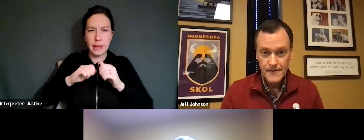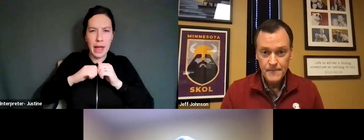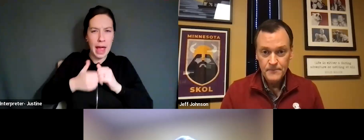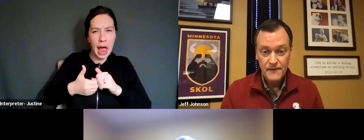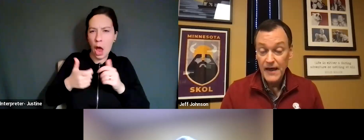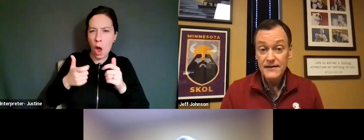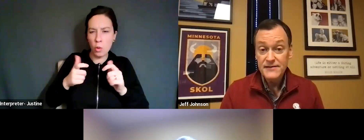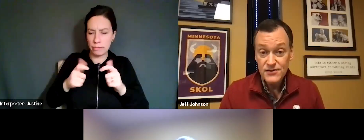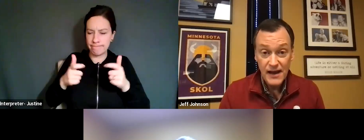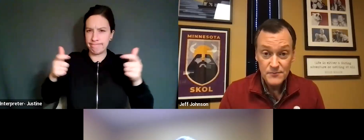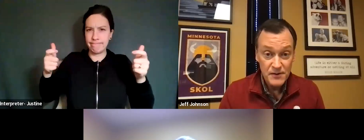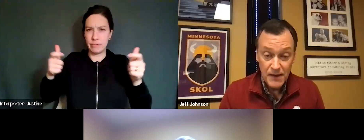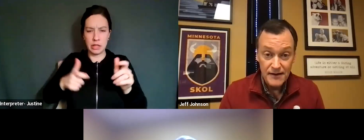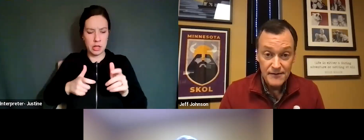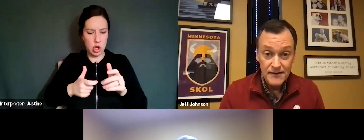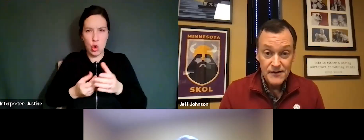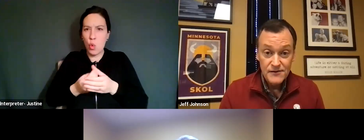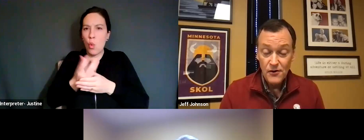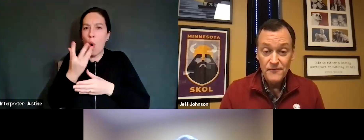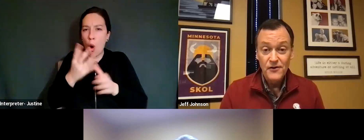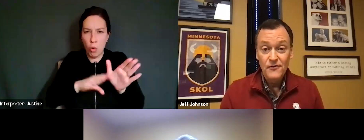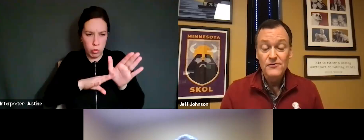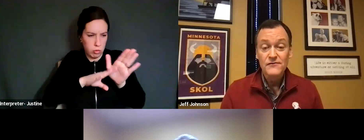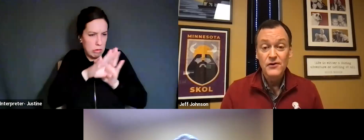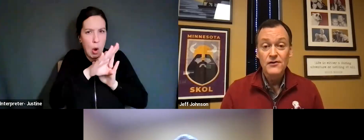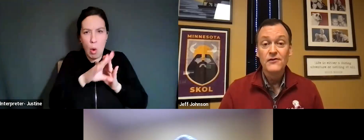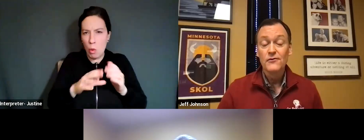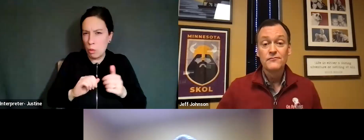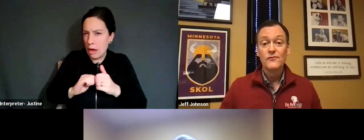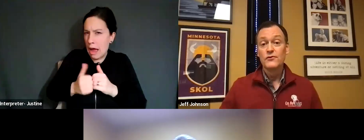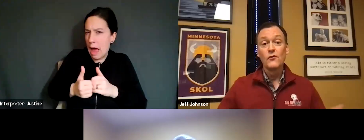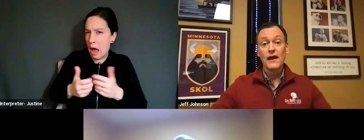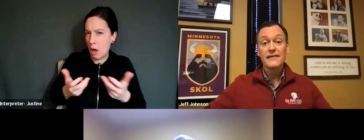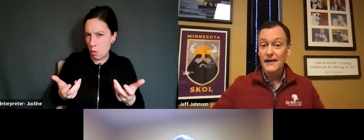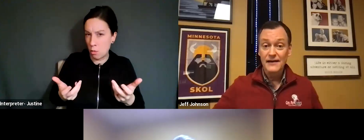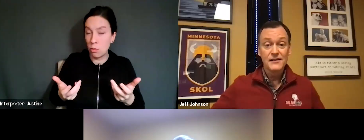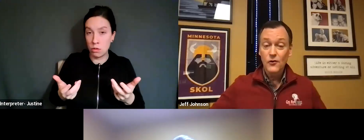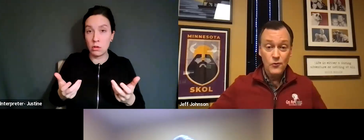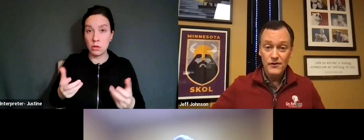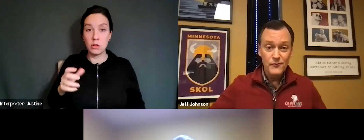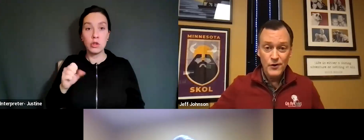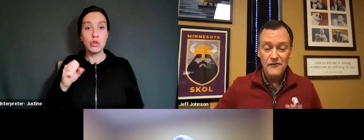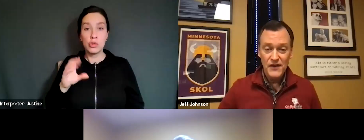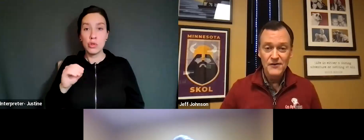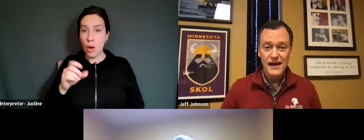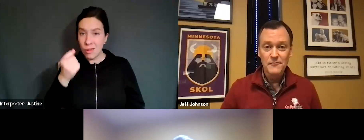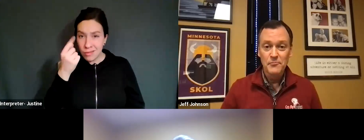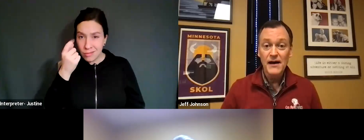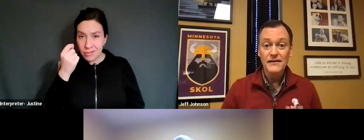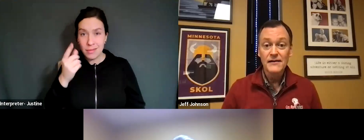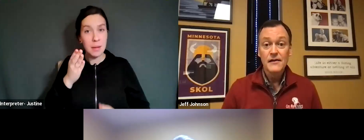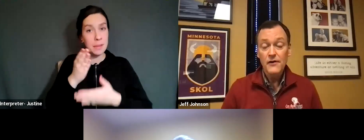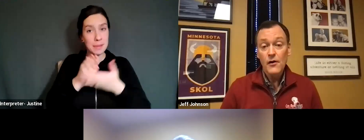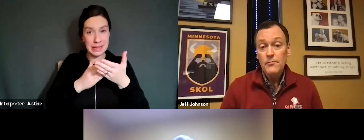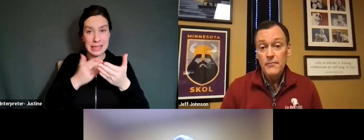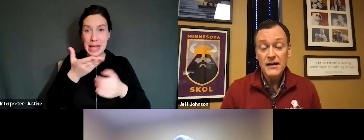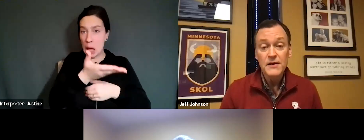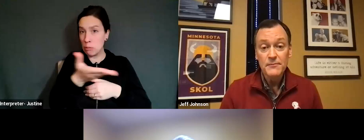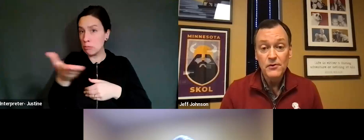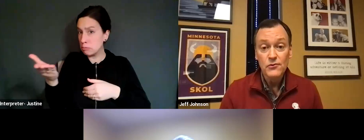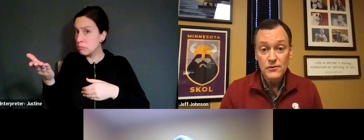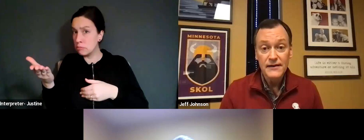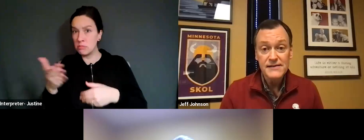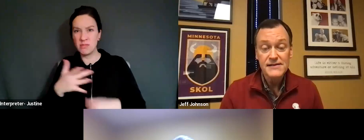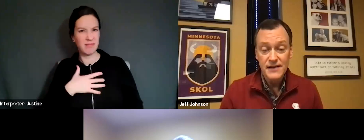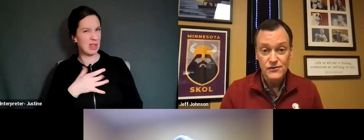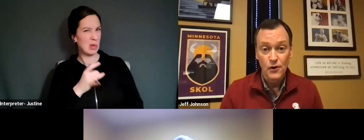way. That decision hasn't been made. So if there are those of you out here who don't like that idea, don't worry, we're not there yet. But there are many